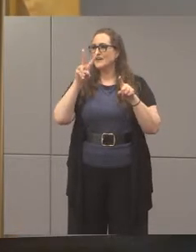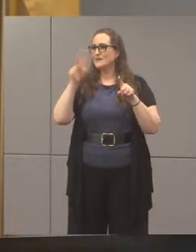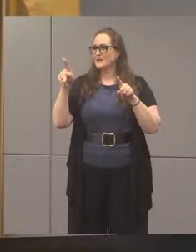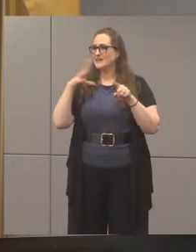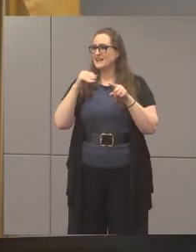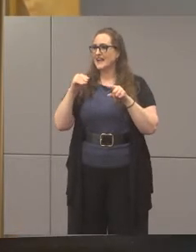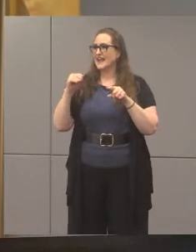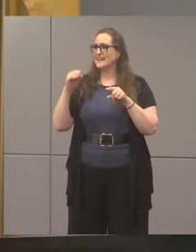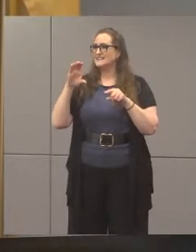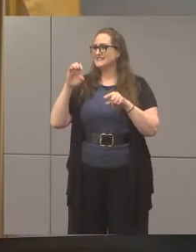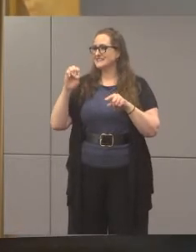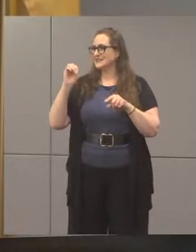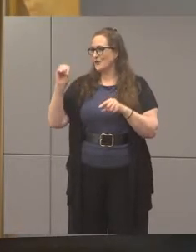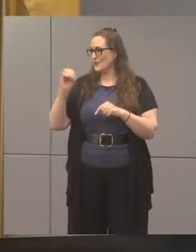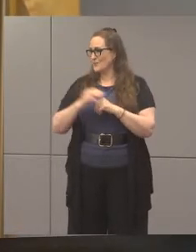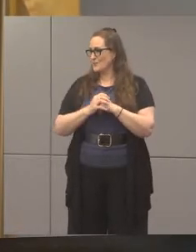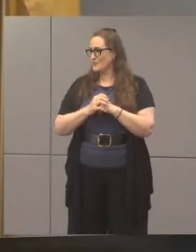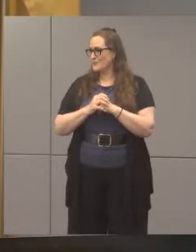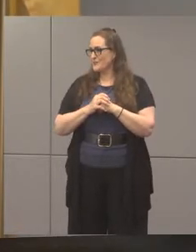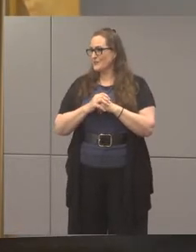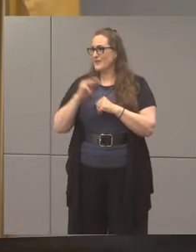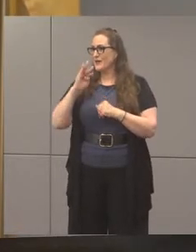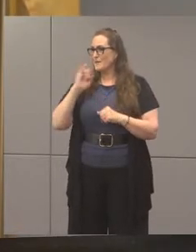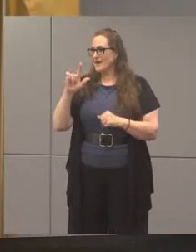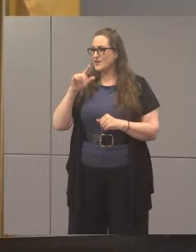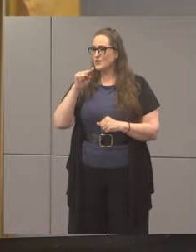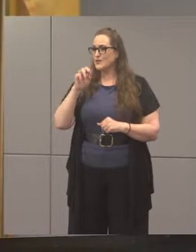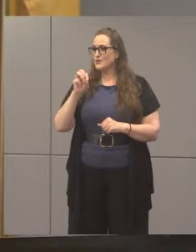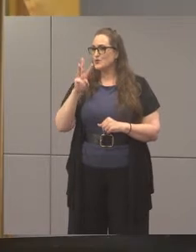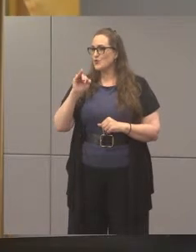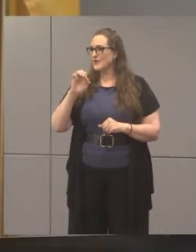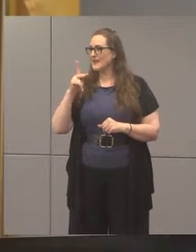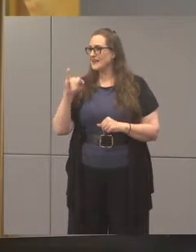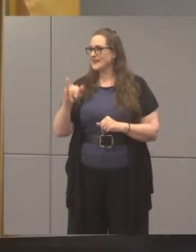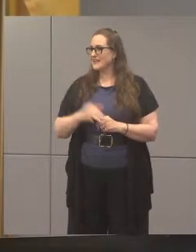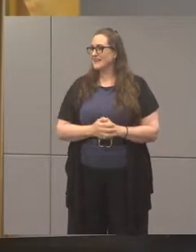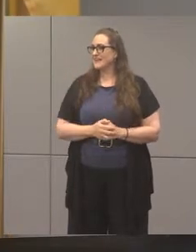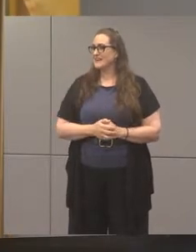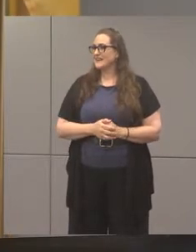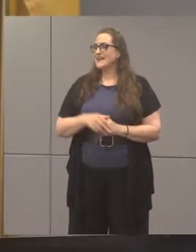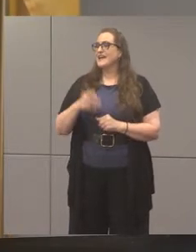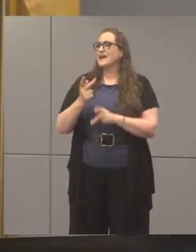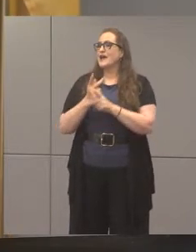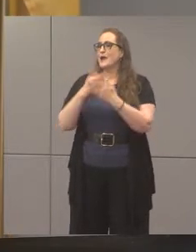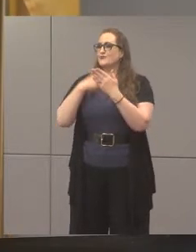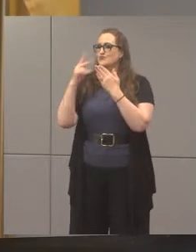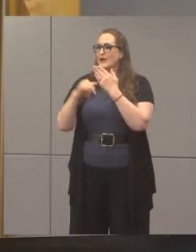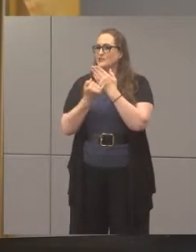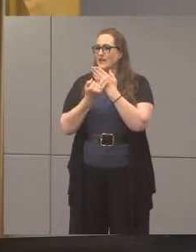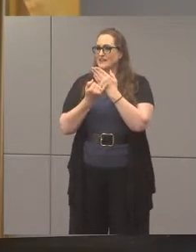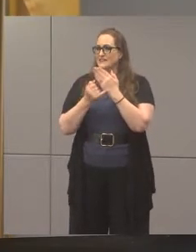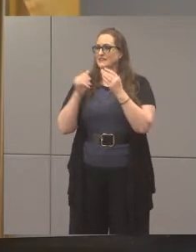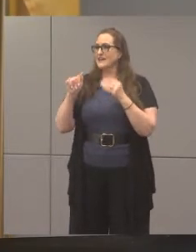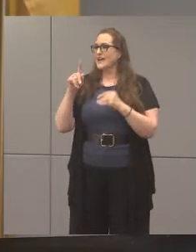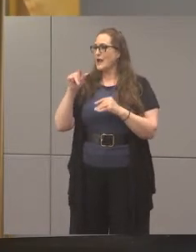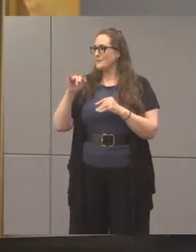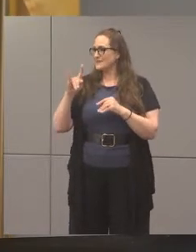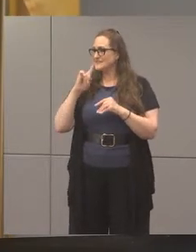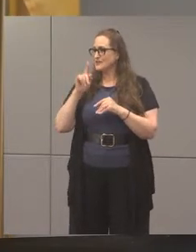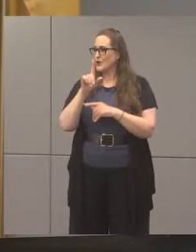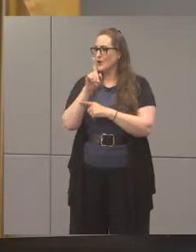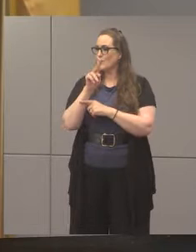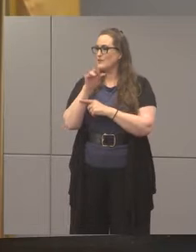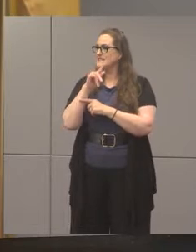Chief Operating Officer, Michael Nowicki, and Project Administrator Krista